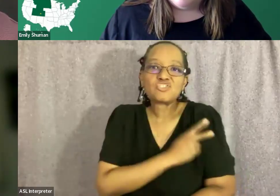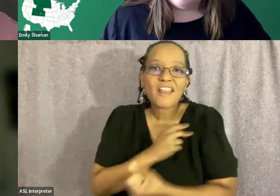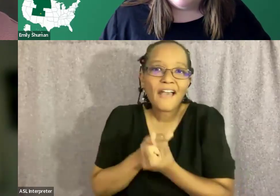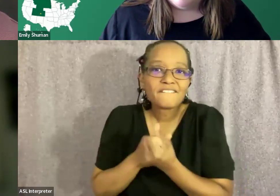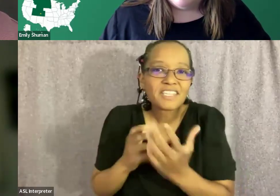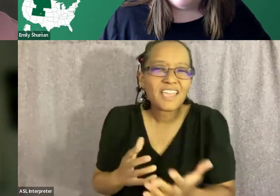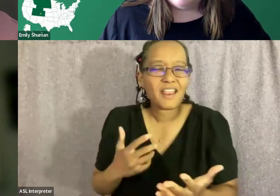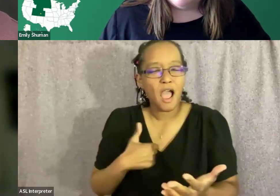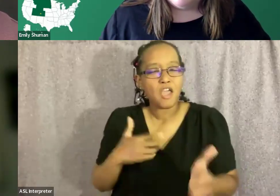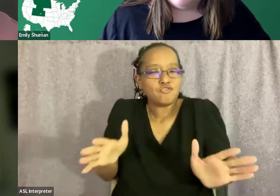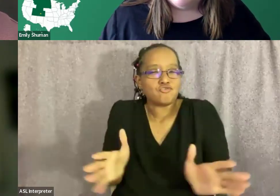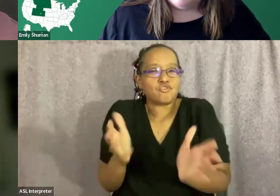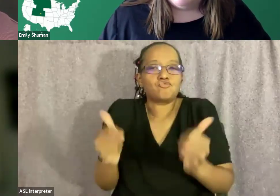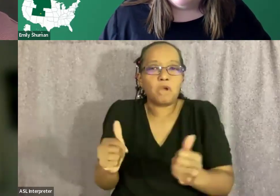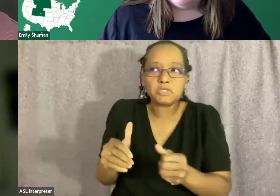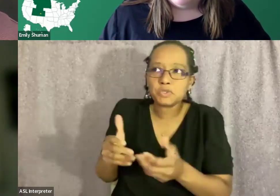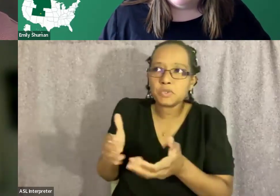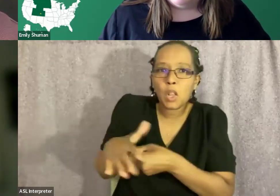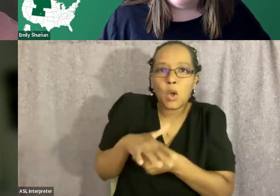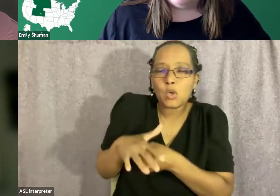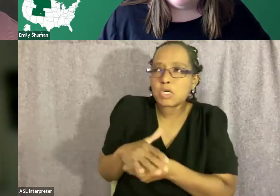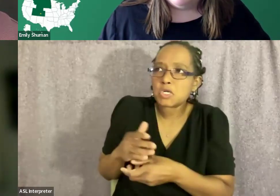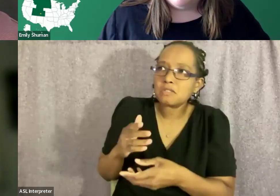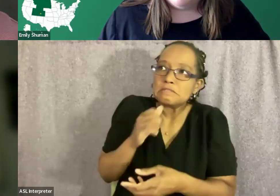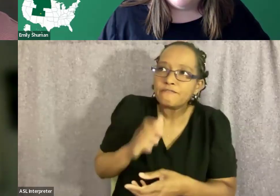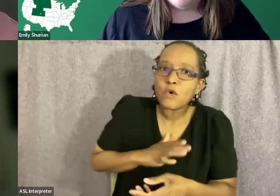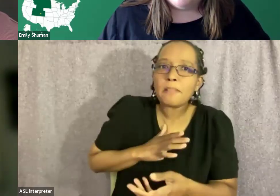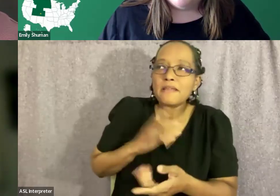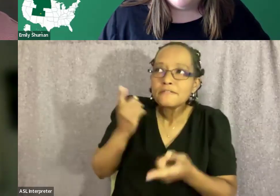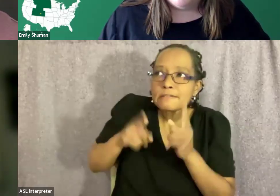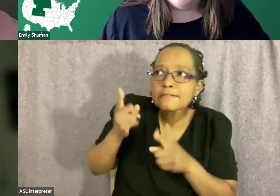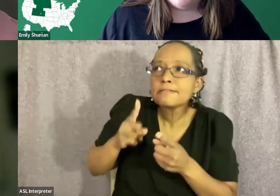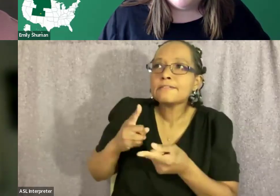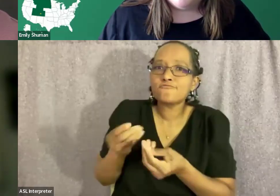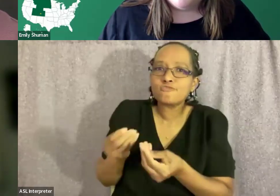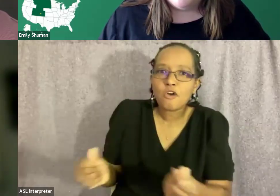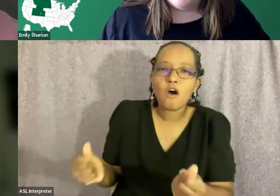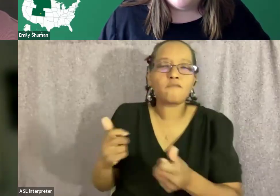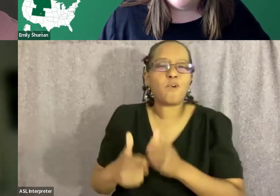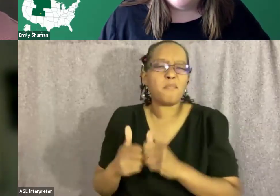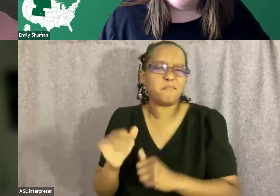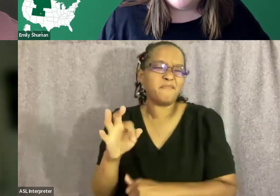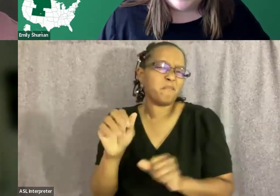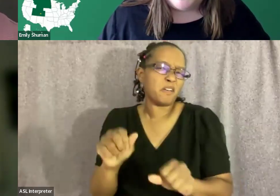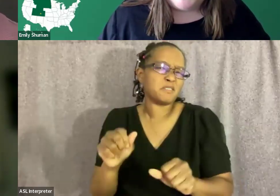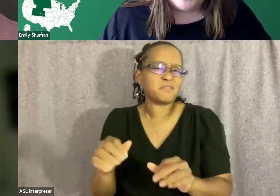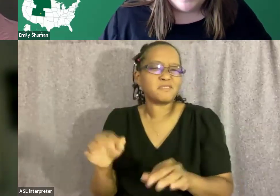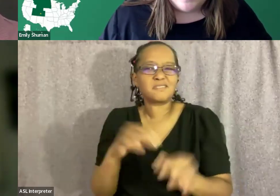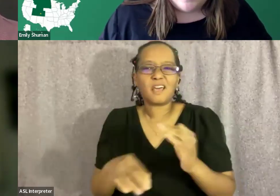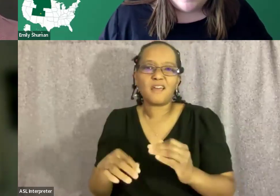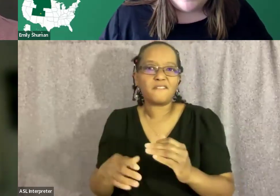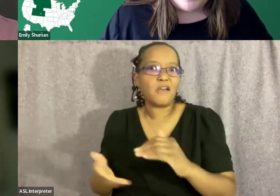resolve things locally, informally, collaboratively, whenever that's possible.